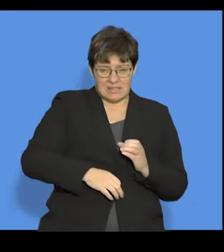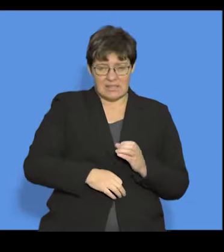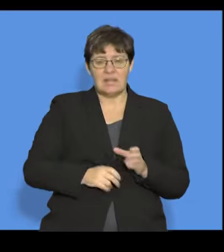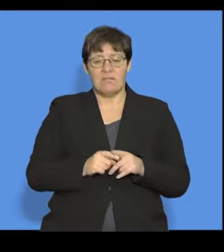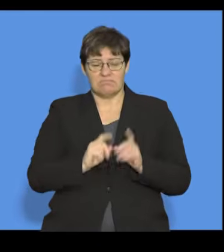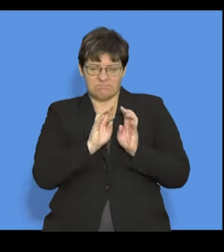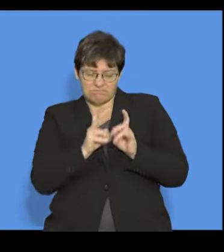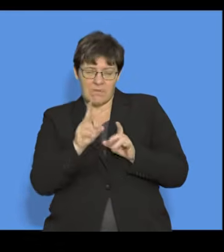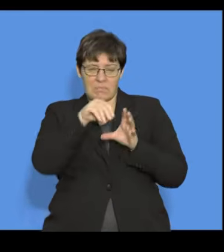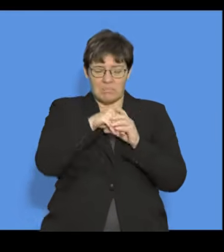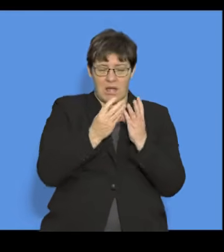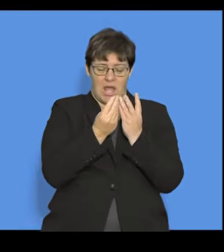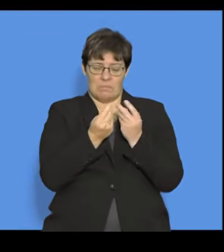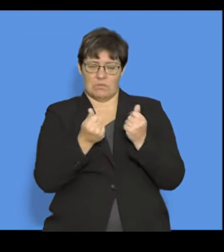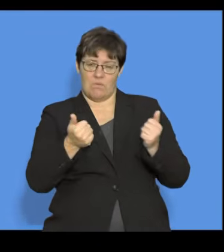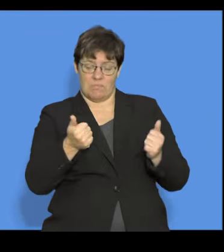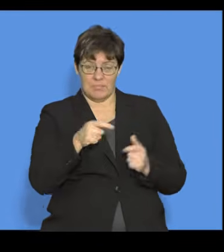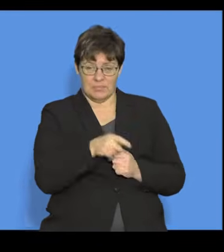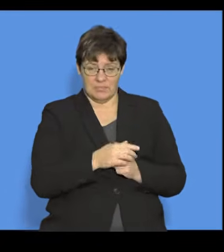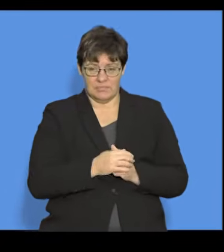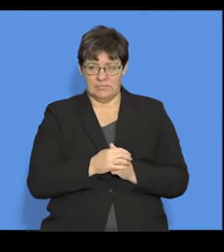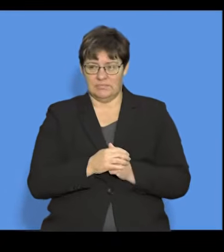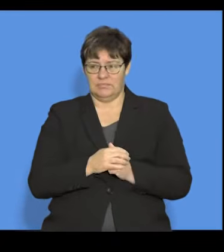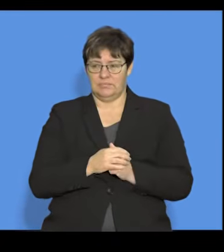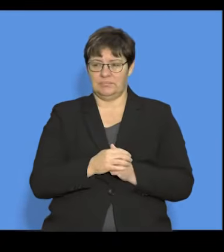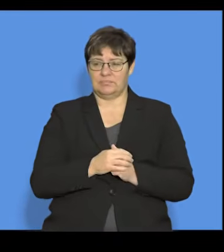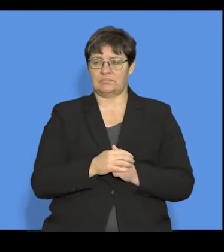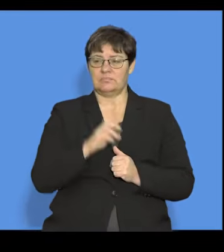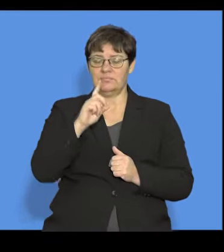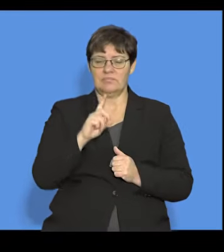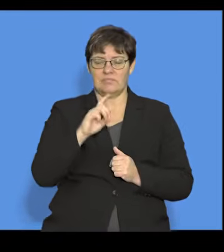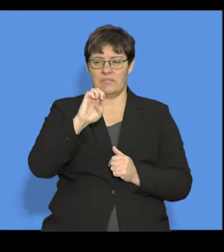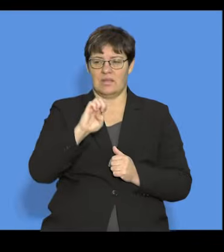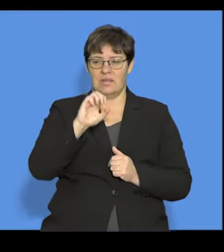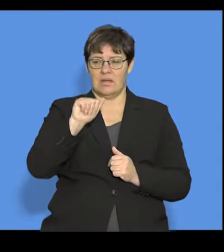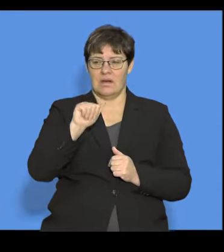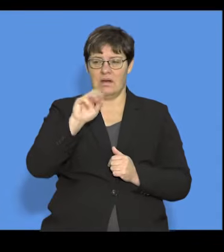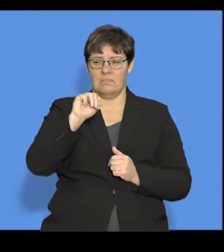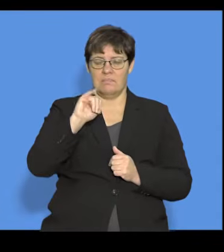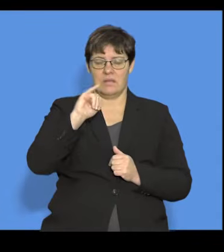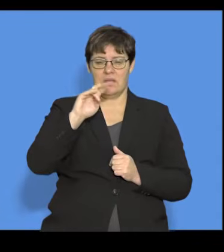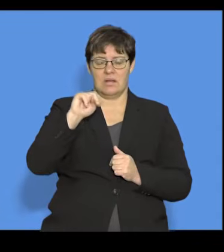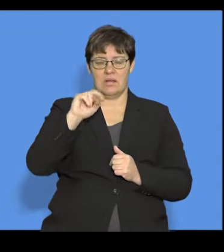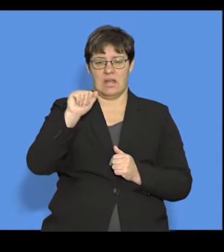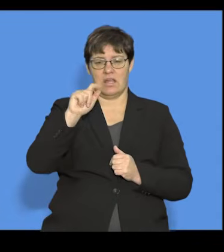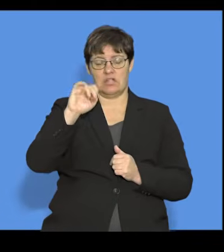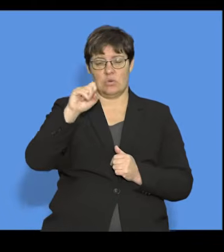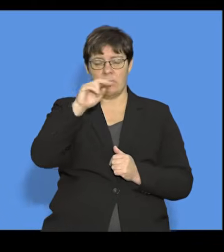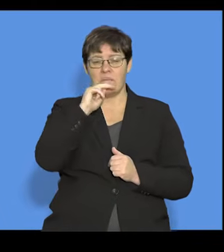nutrients. And then the process of removal of excess amino acids called